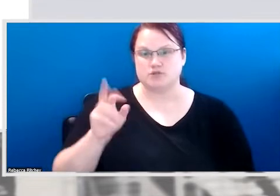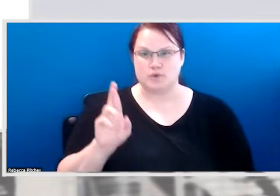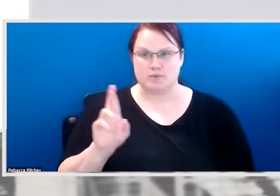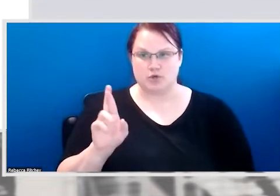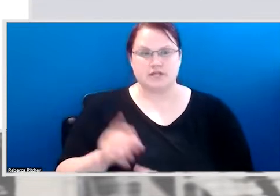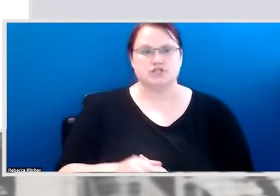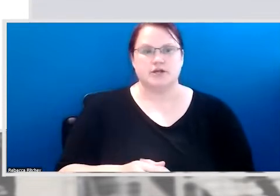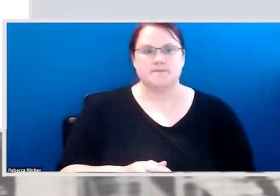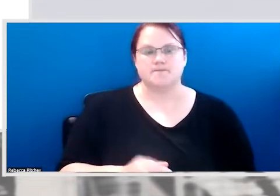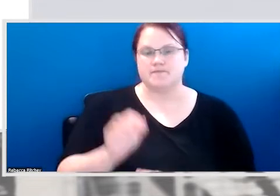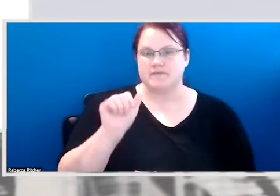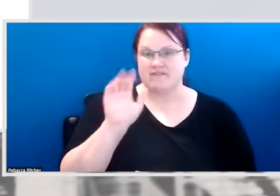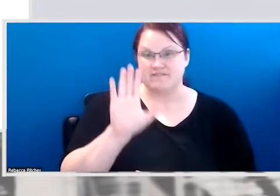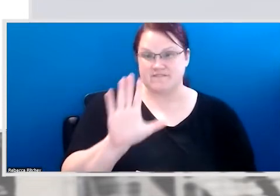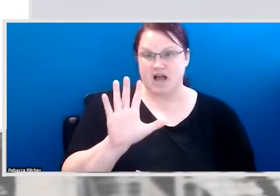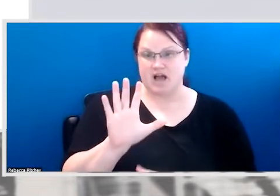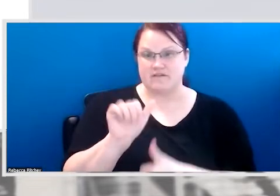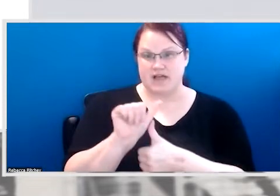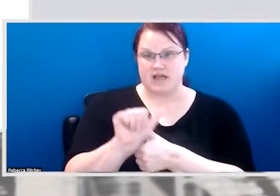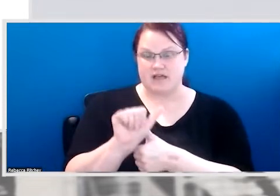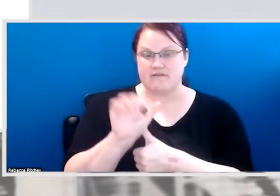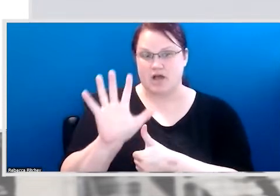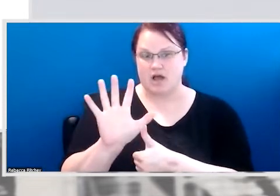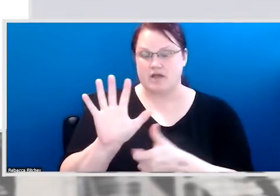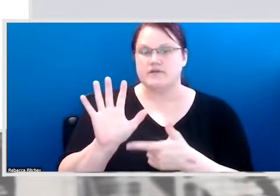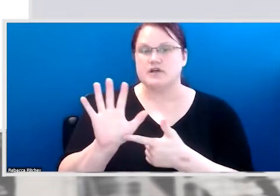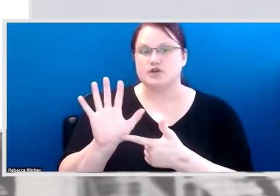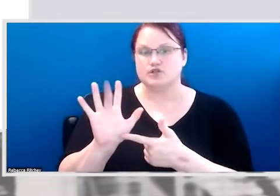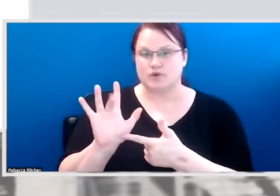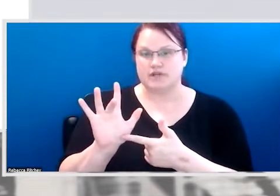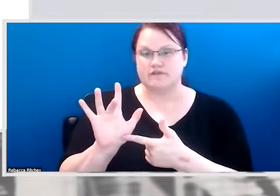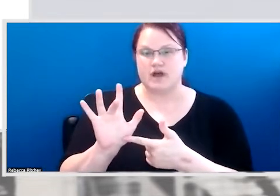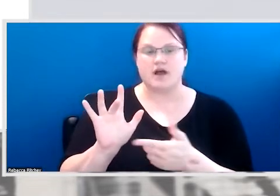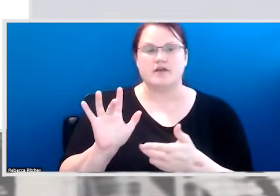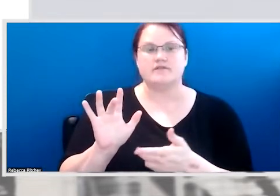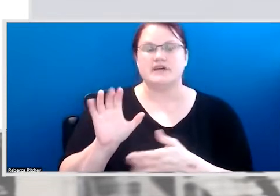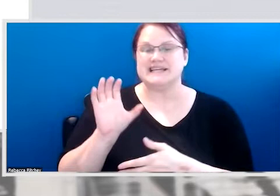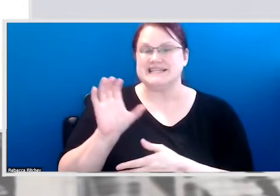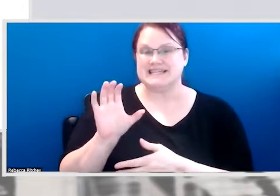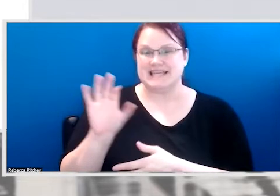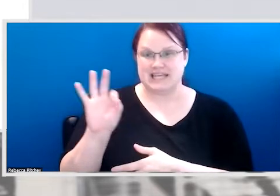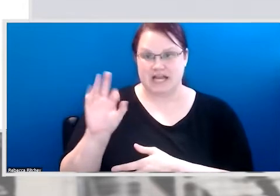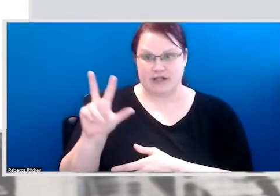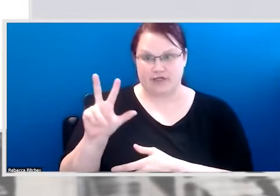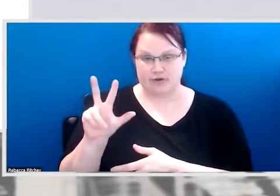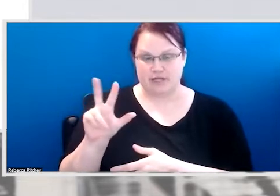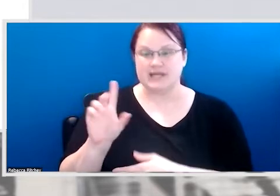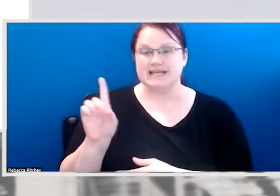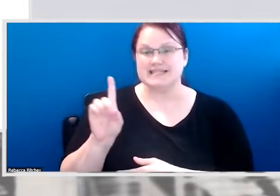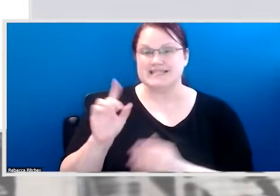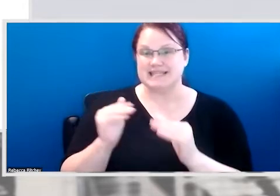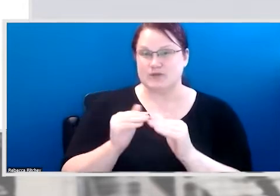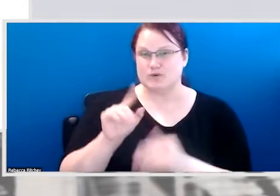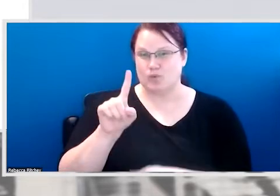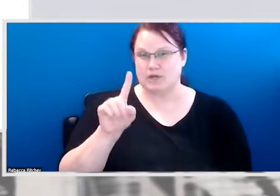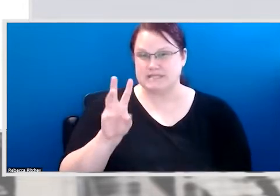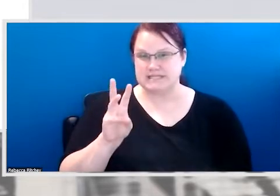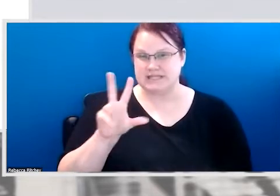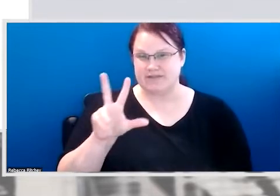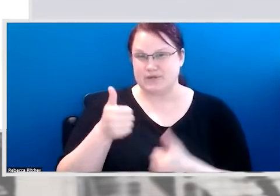Option A is 5, option B is 25, option C is 93, and option D is